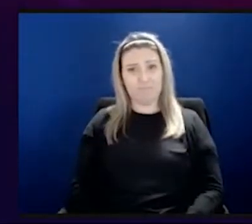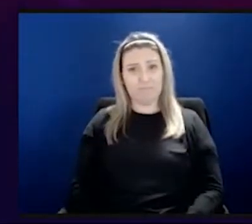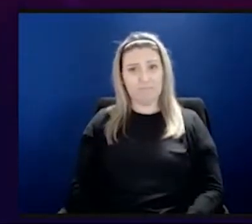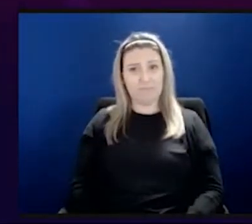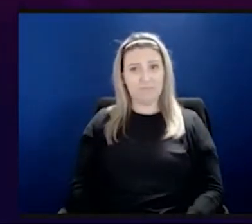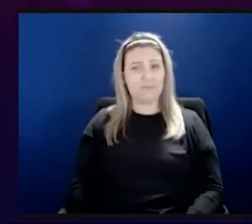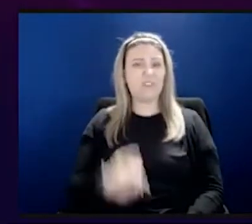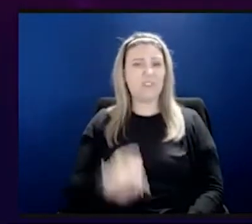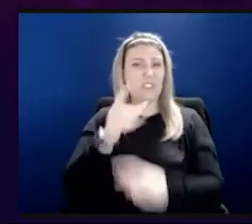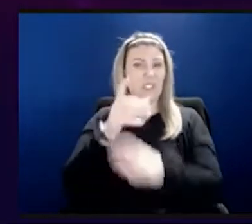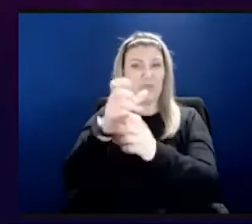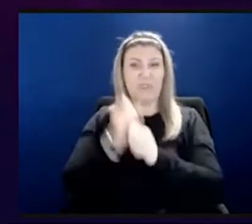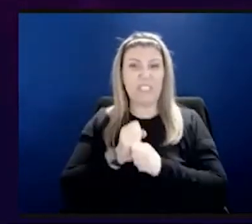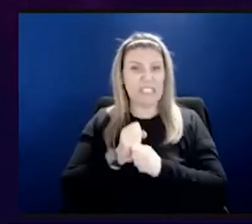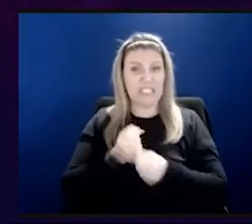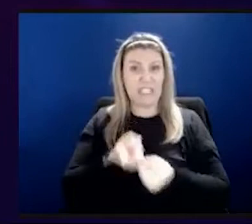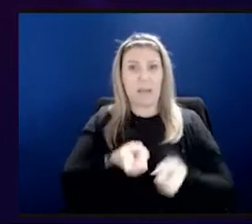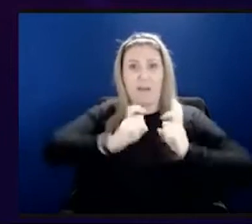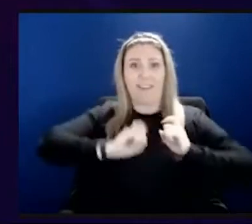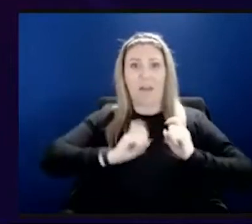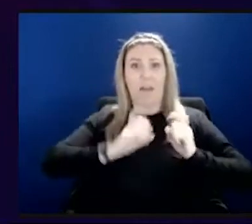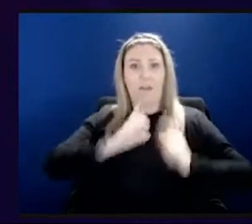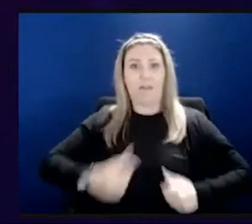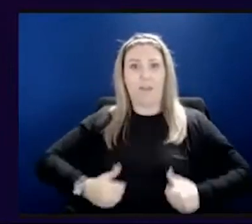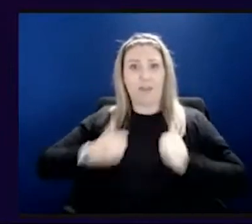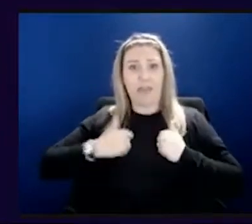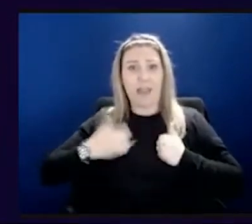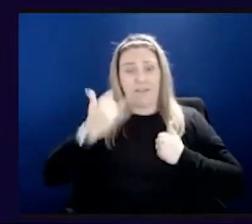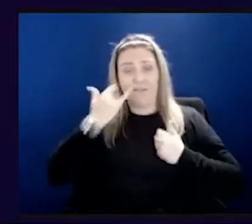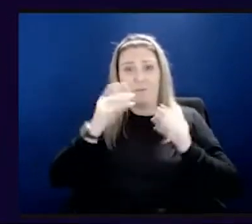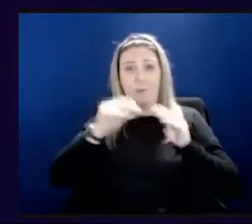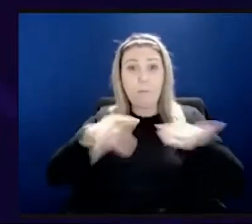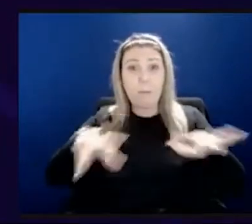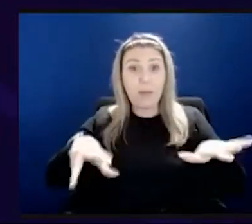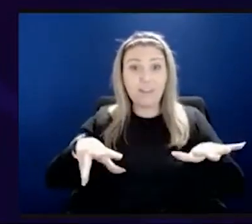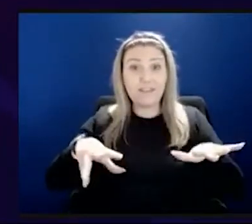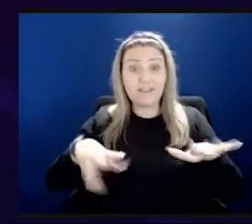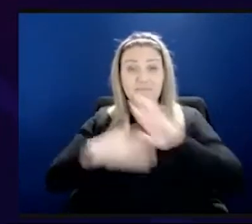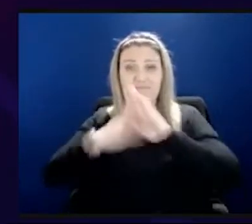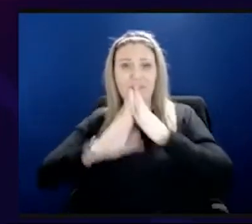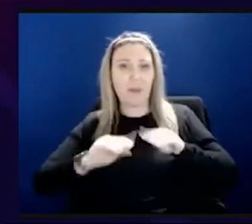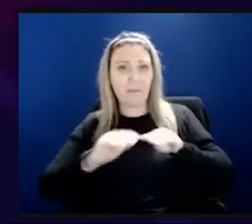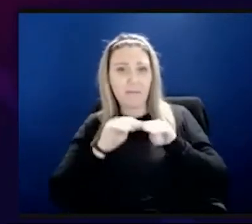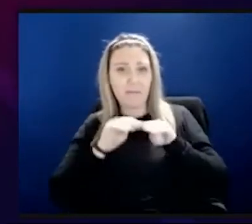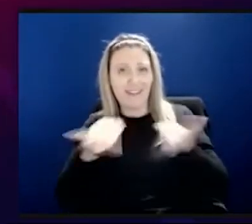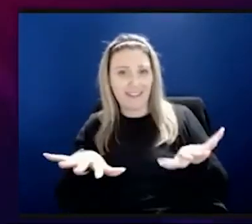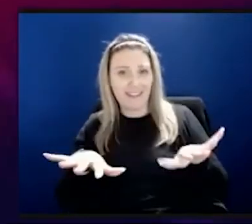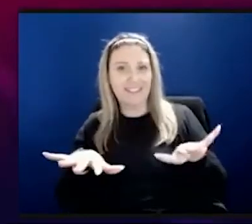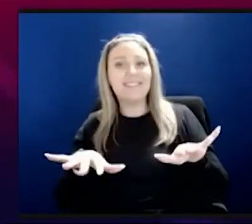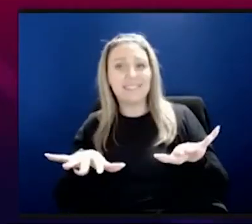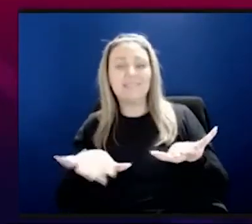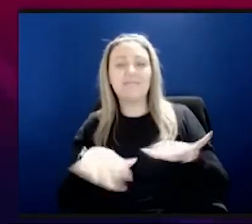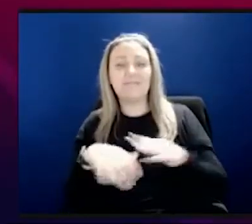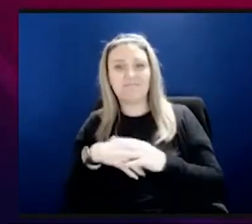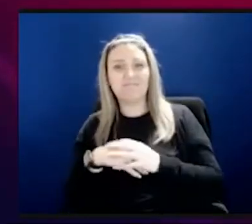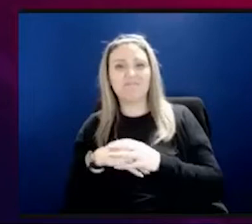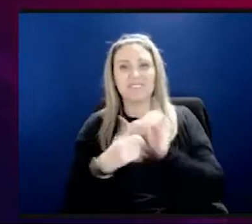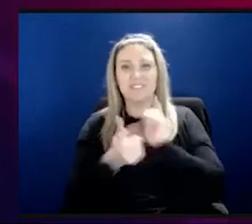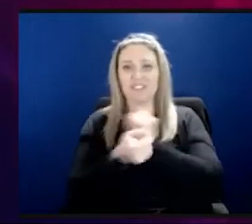receive the gift of life, right? So if you're blessed, to be a blessing, and that's, I think, changed a